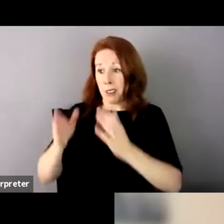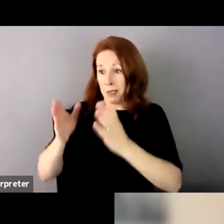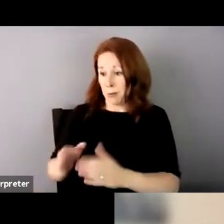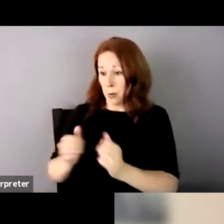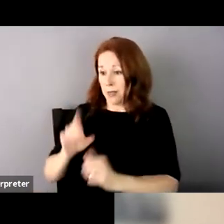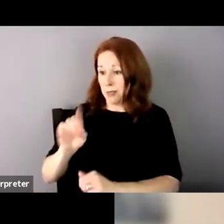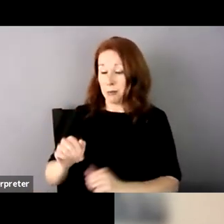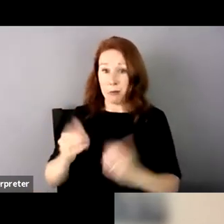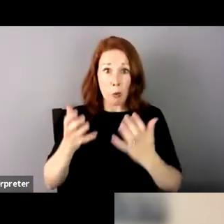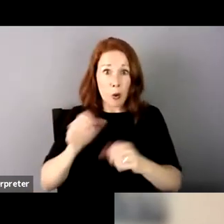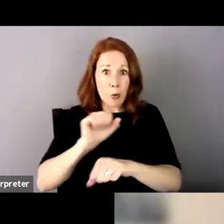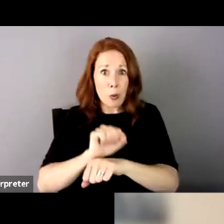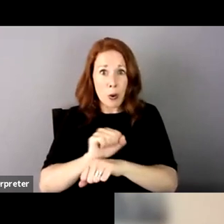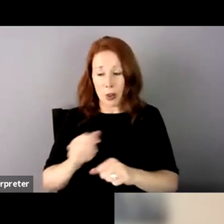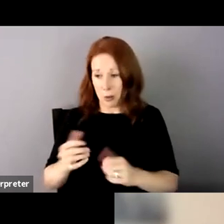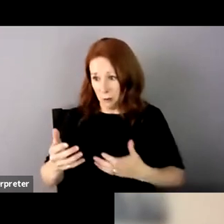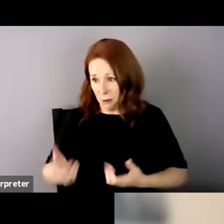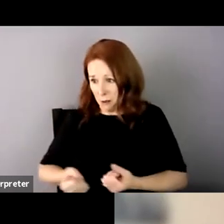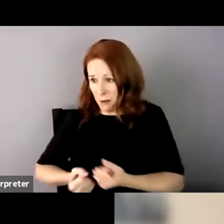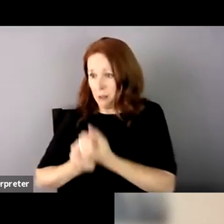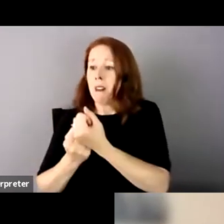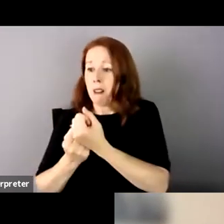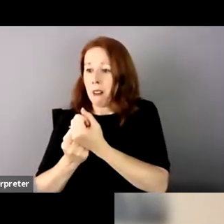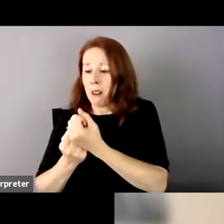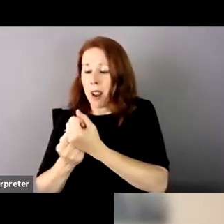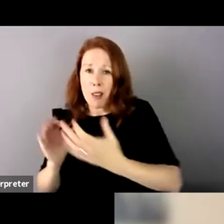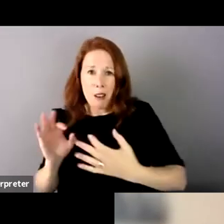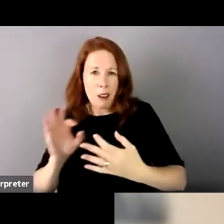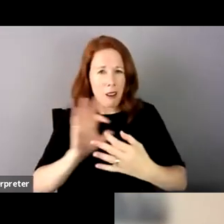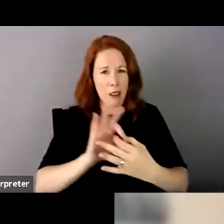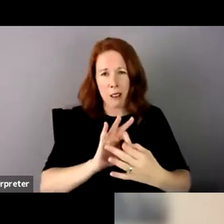and then find those just incredible